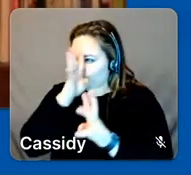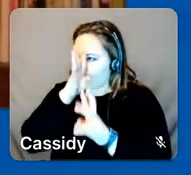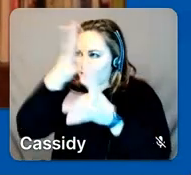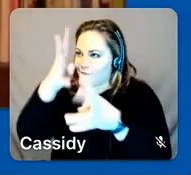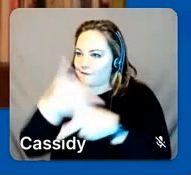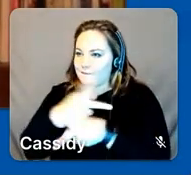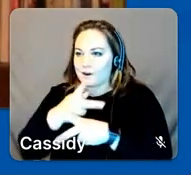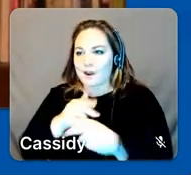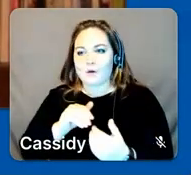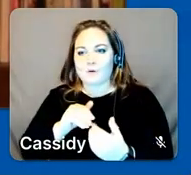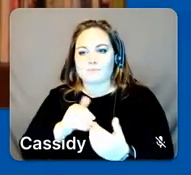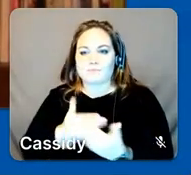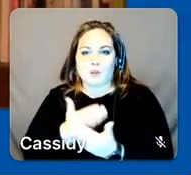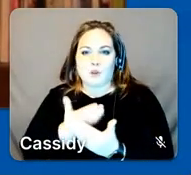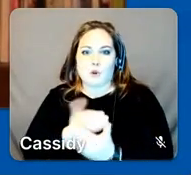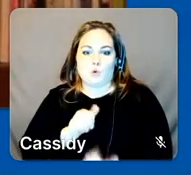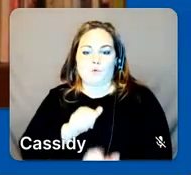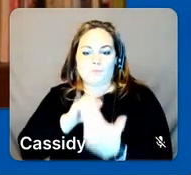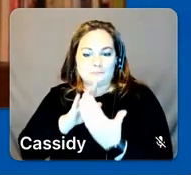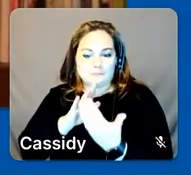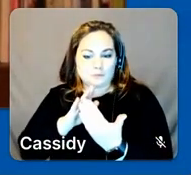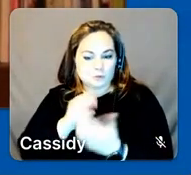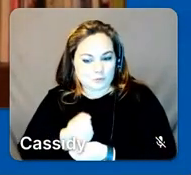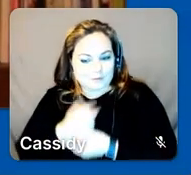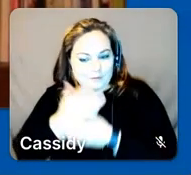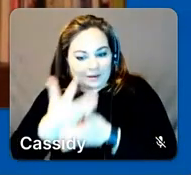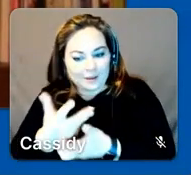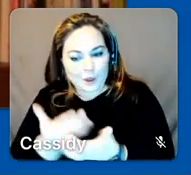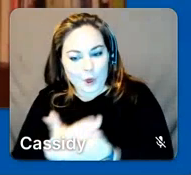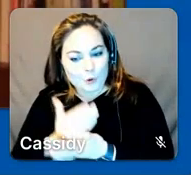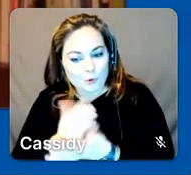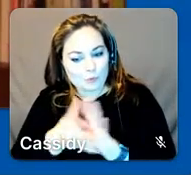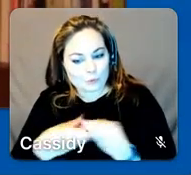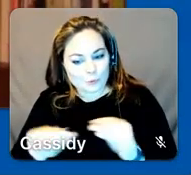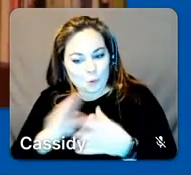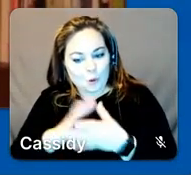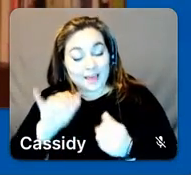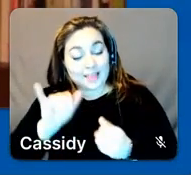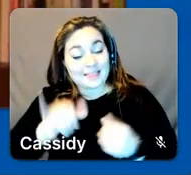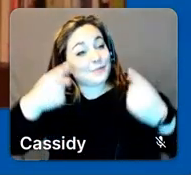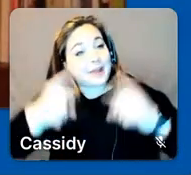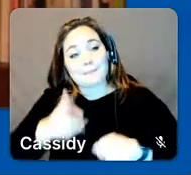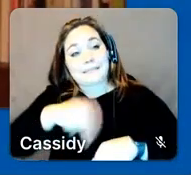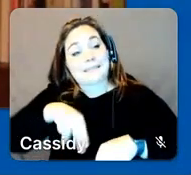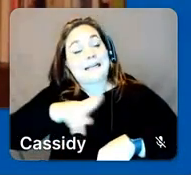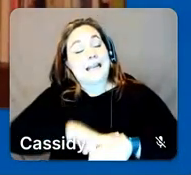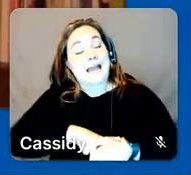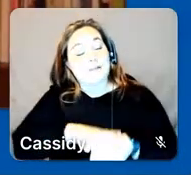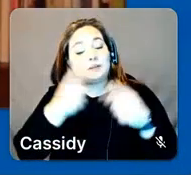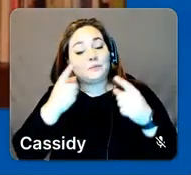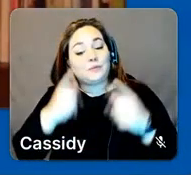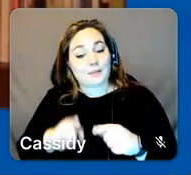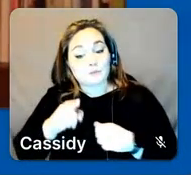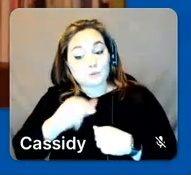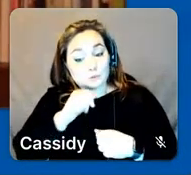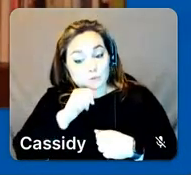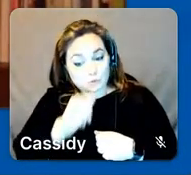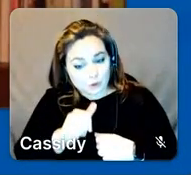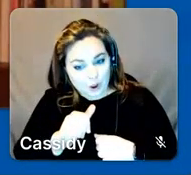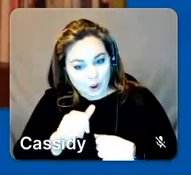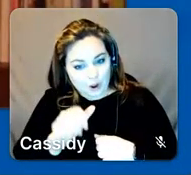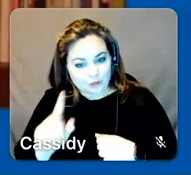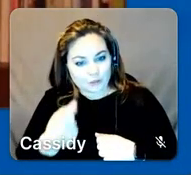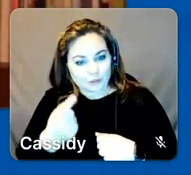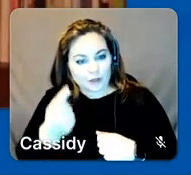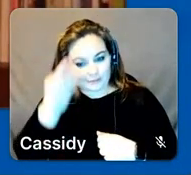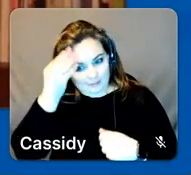story. And so, you know, I think that's a lot of what happens is you naturally, not only do you have that all up there in the hopper, like